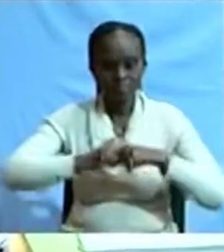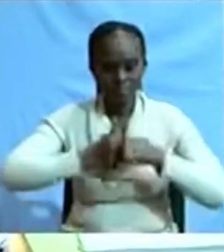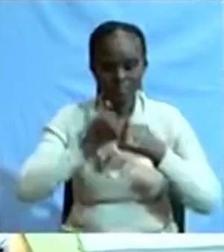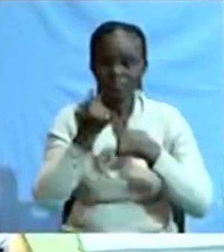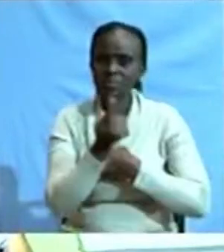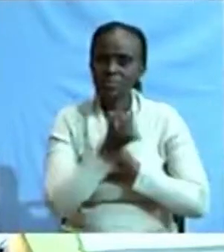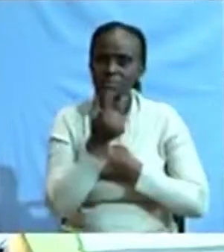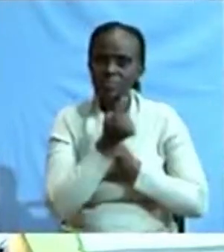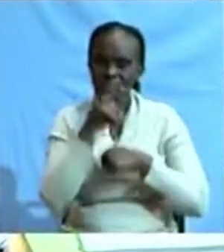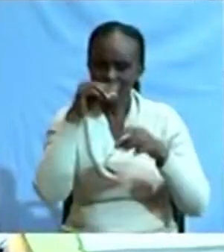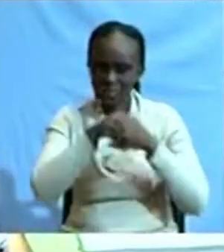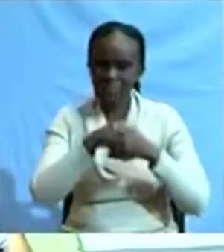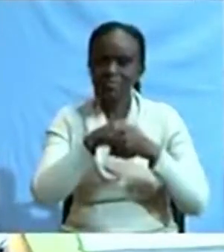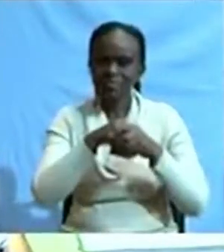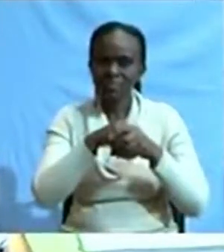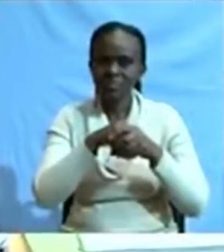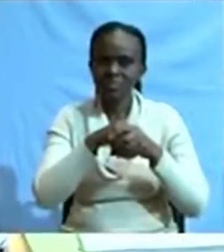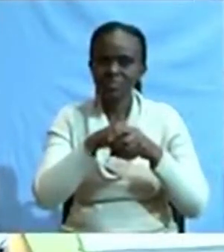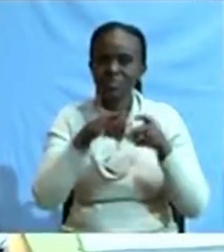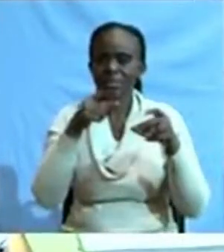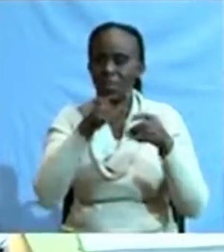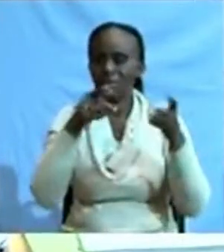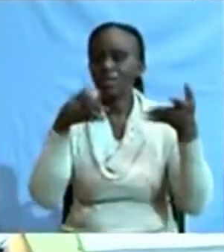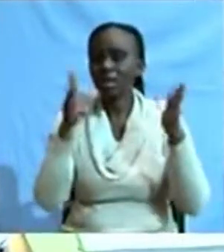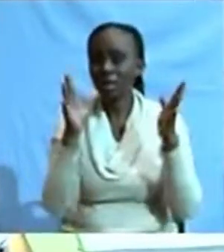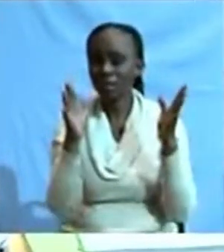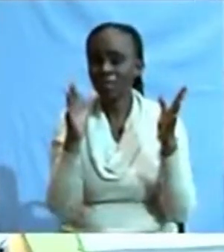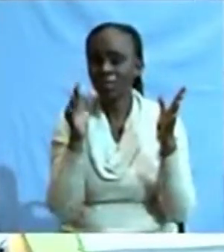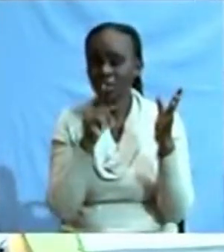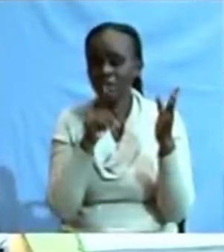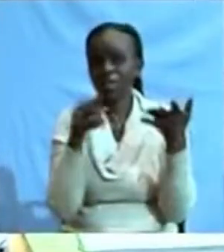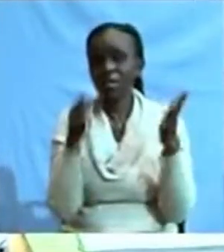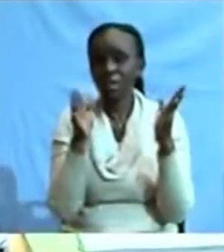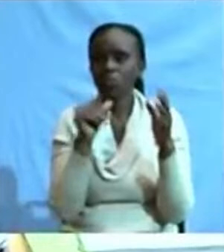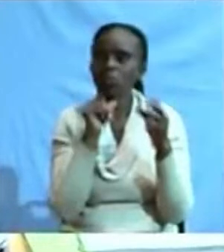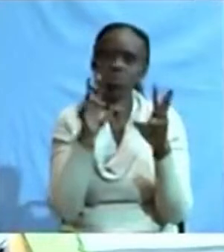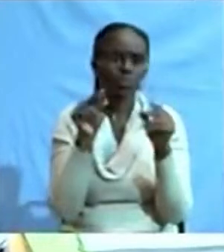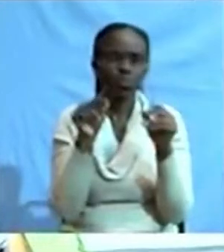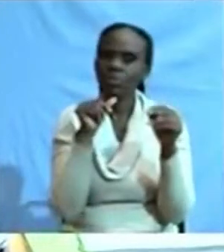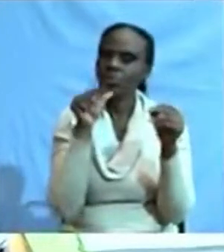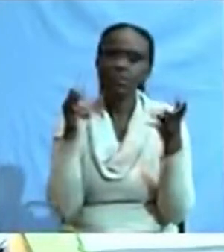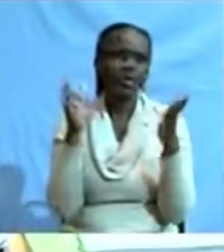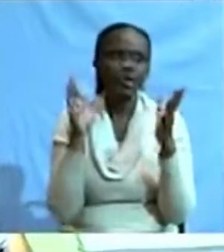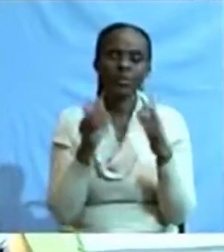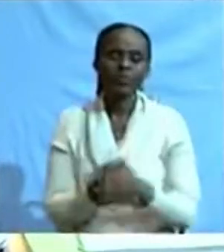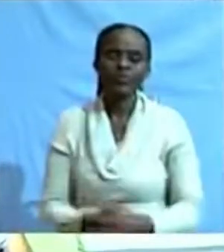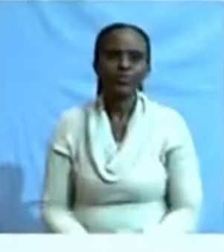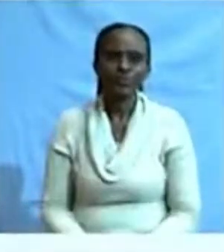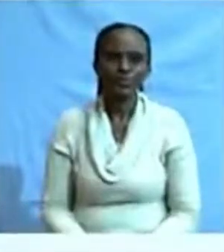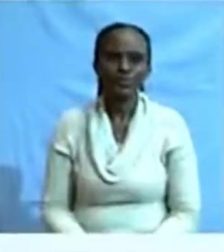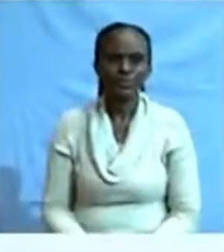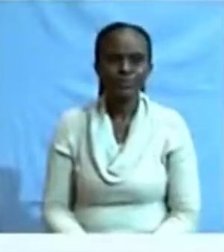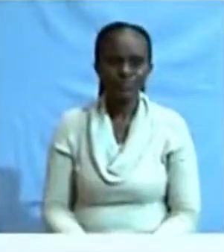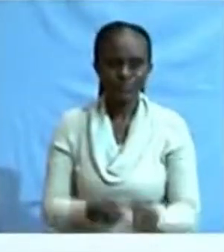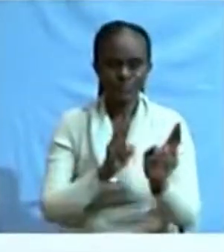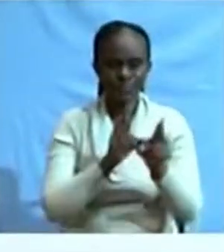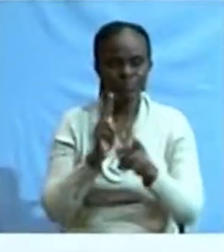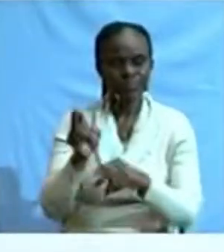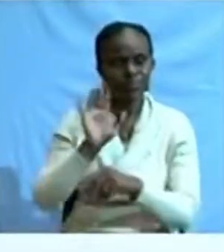it internally. Is that allowed? No, it's not allowed, Chair. Go ahead, answer his